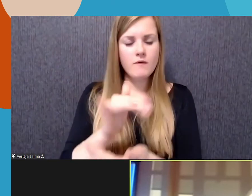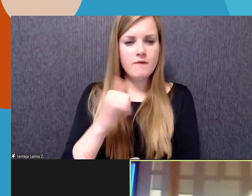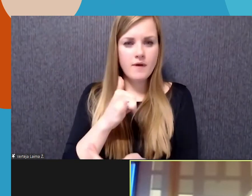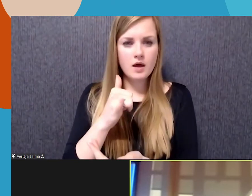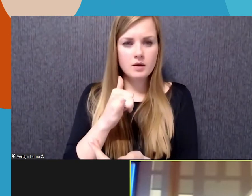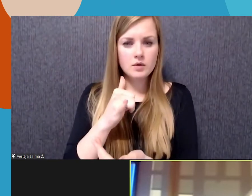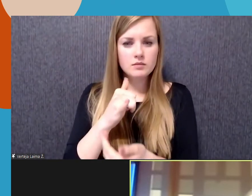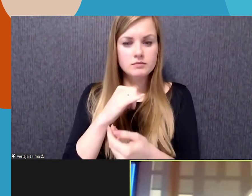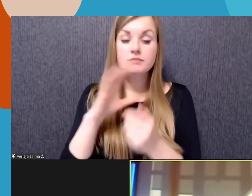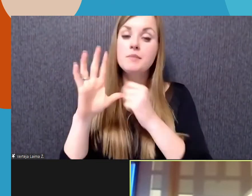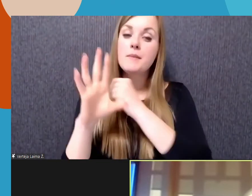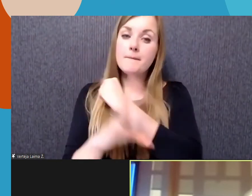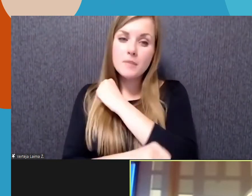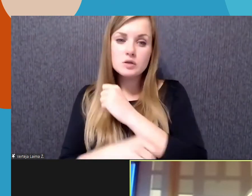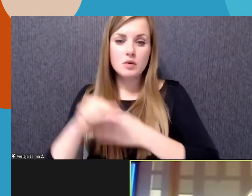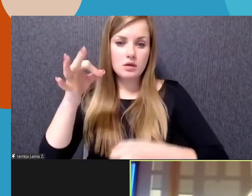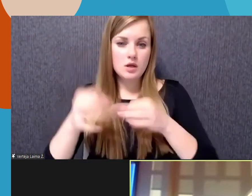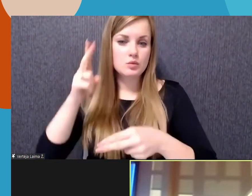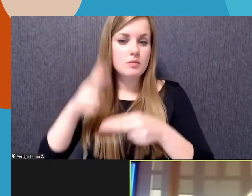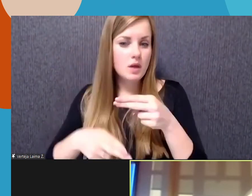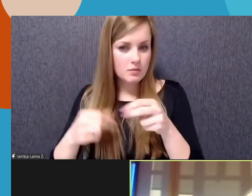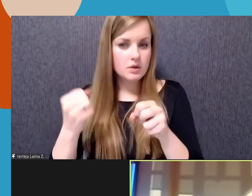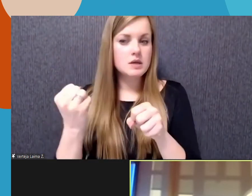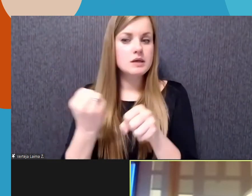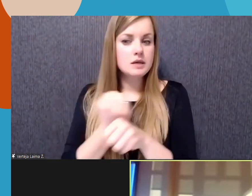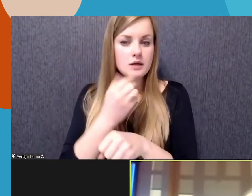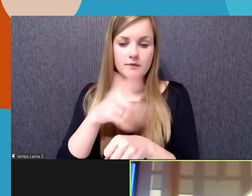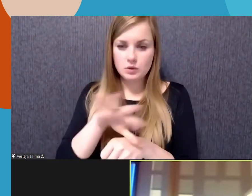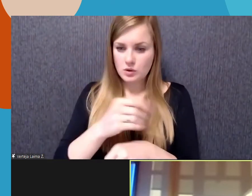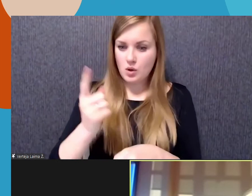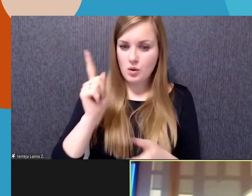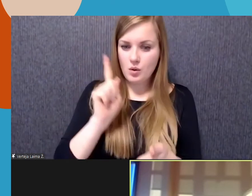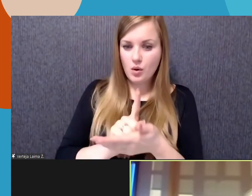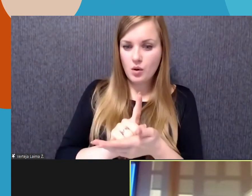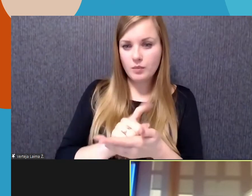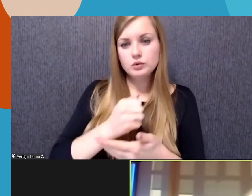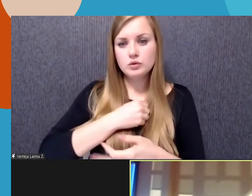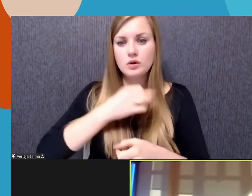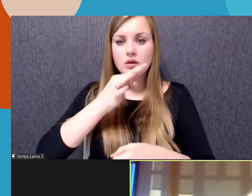And the final court ruling